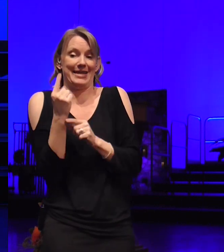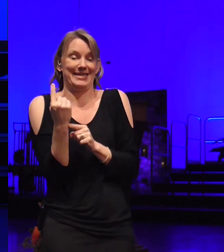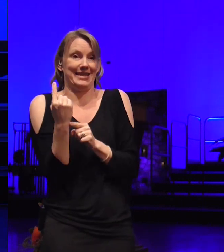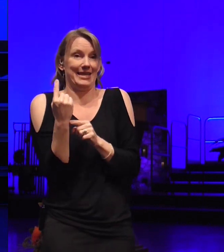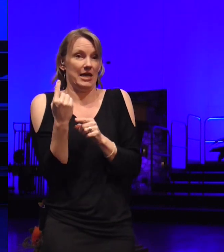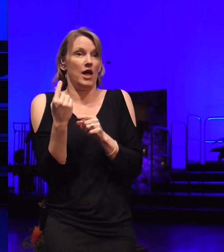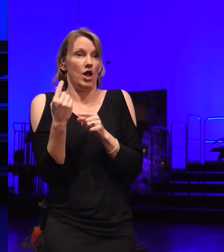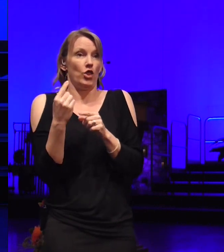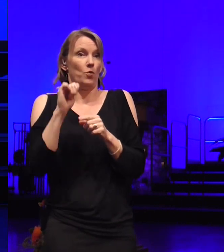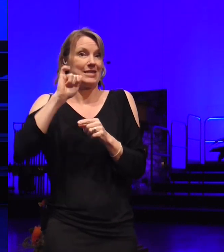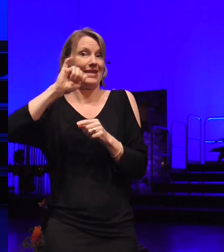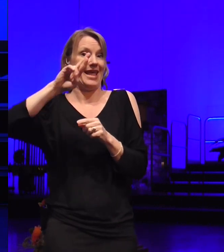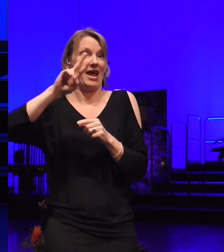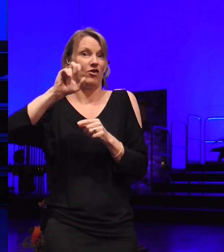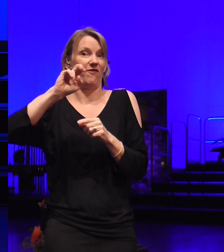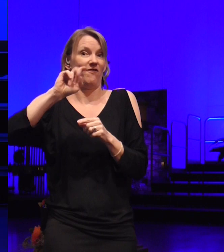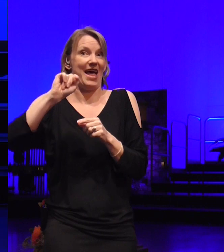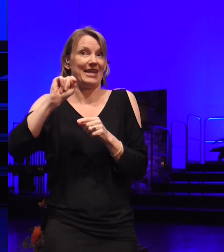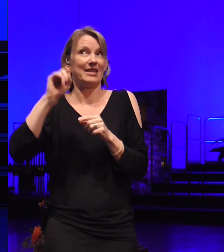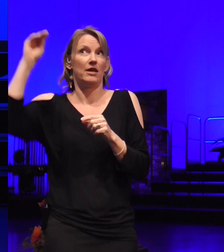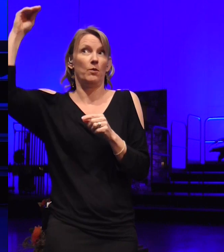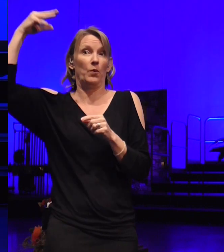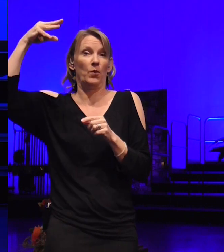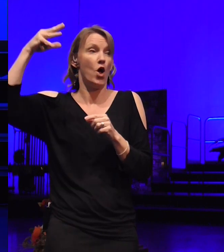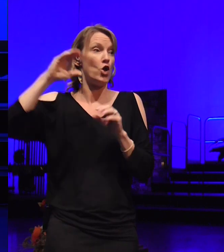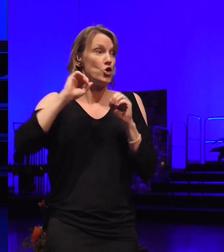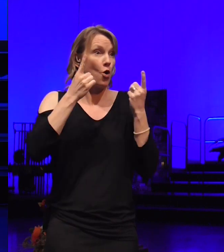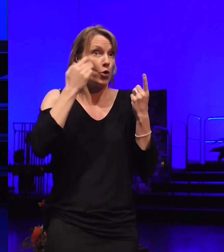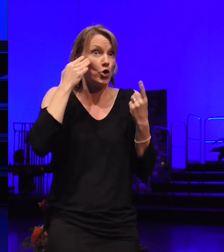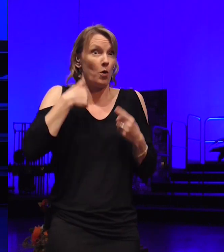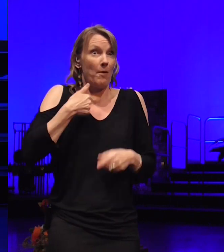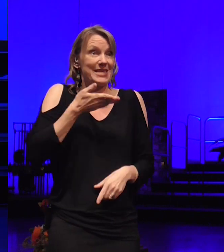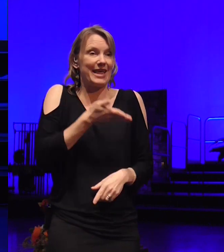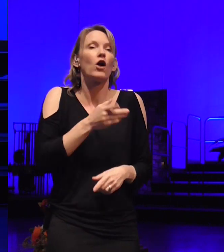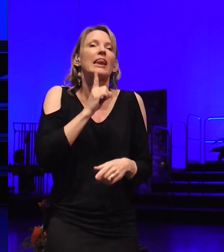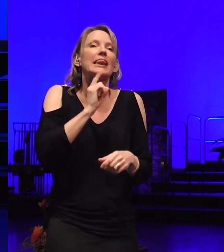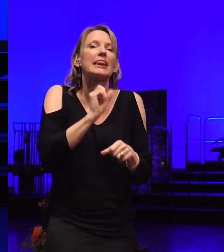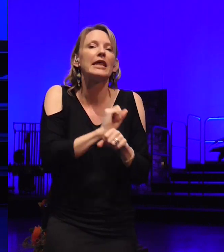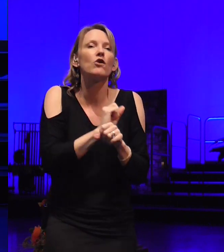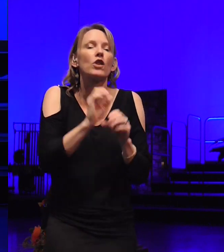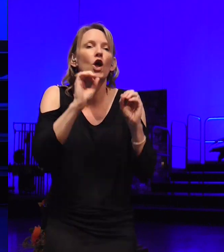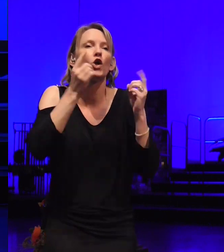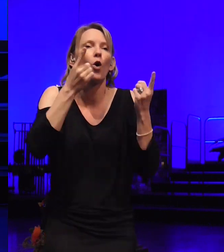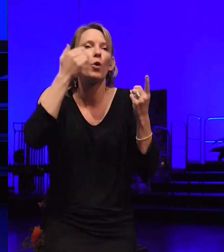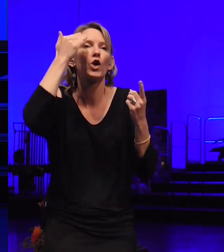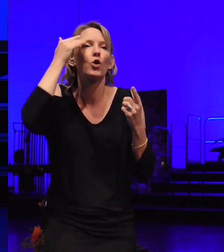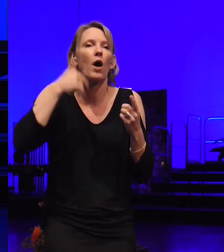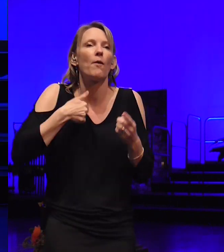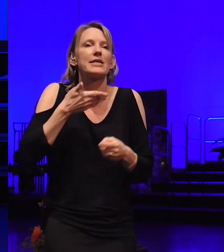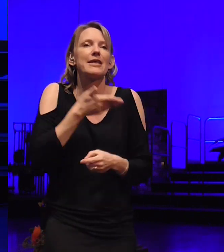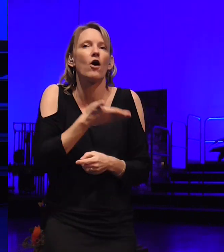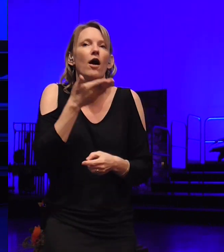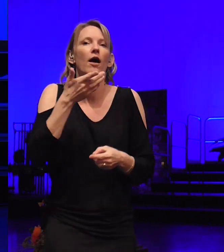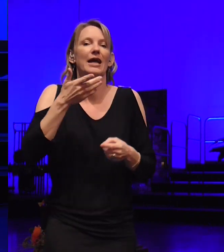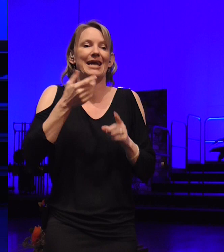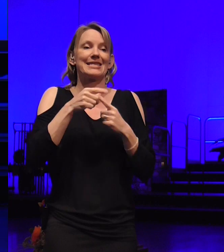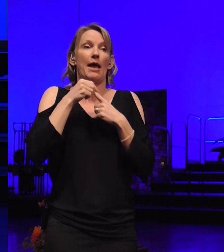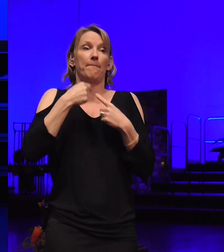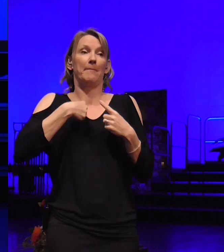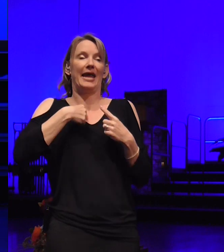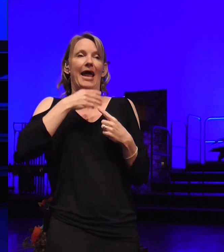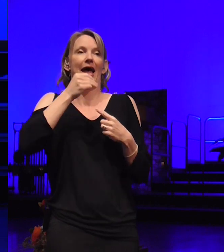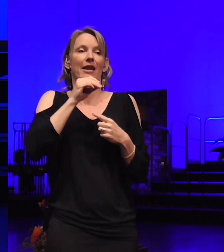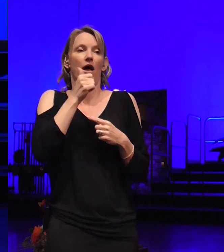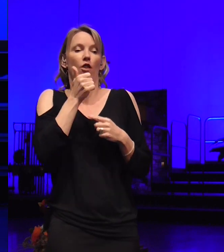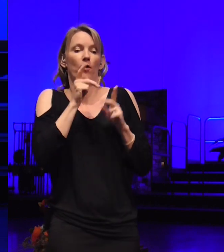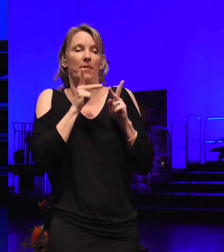vent, and not one single person knew that I was up there. Literally no one knew except for me and maybe the choir director and